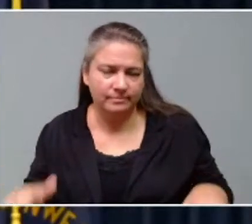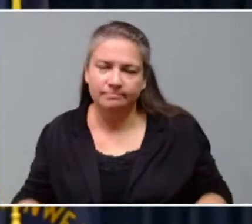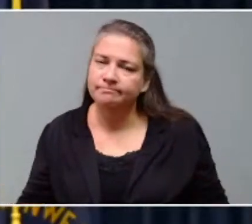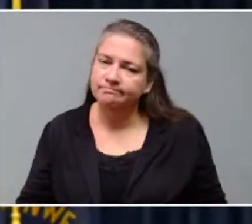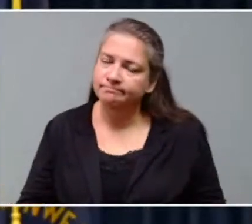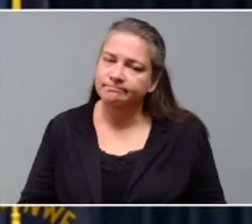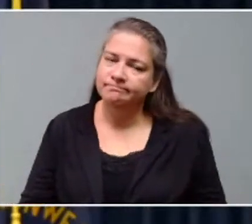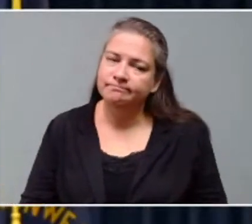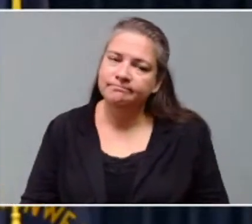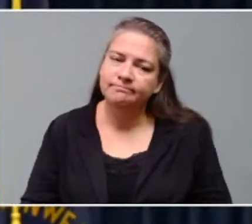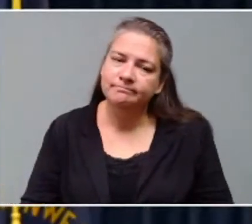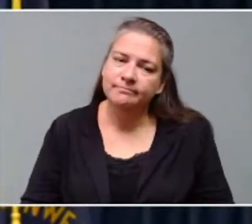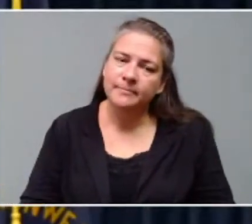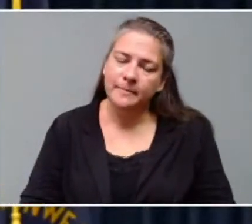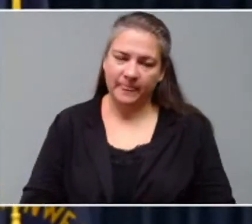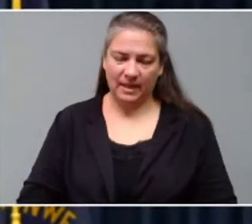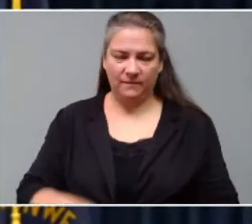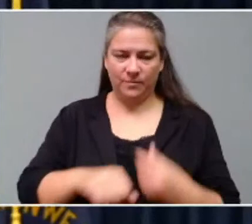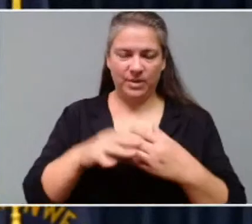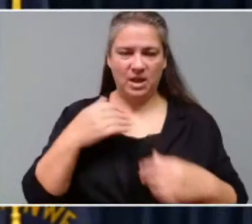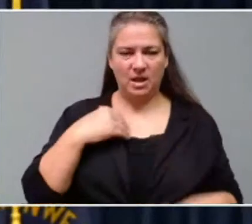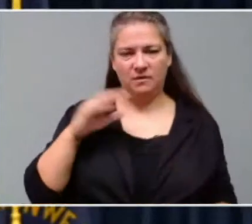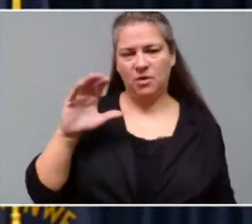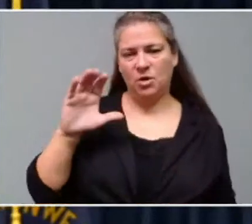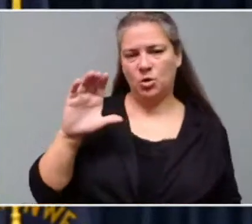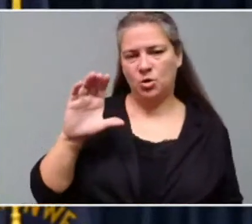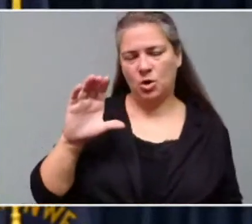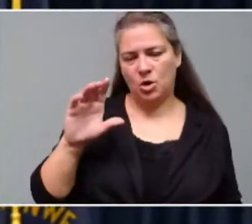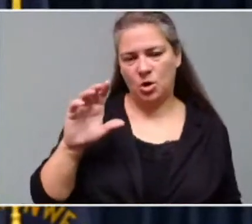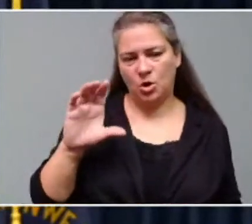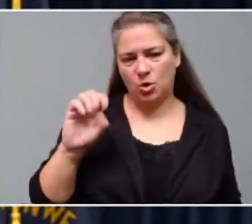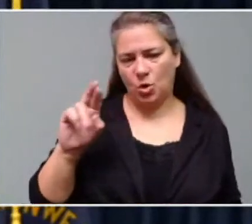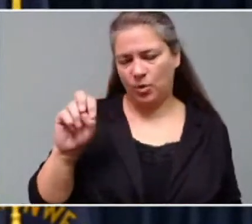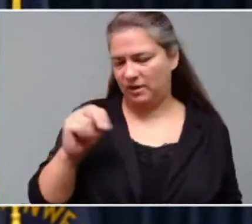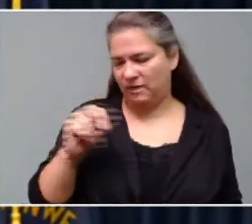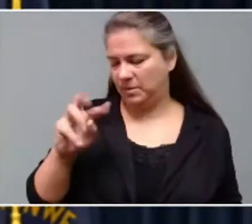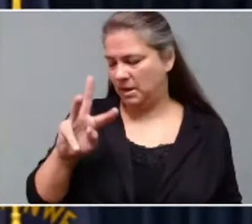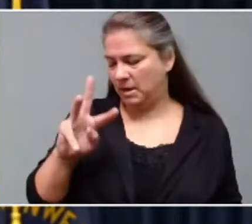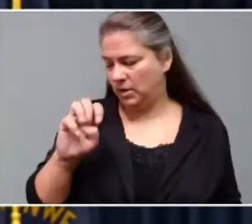Let's see, on virtually, we have Corinne Boyer from WEKU.